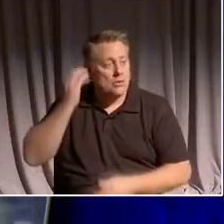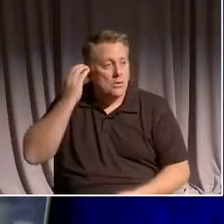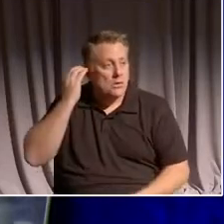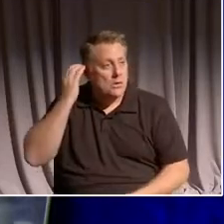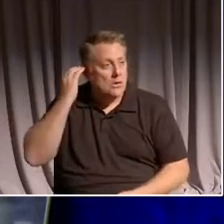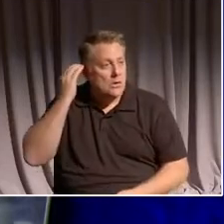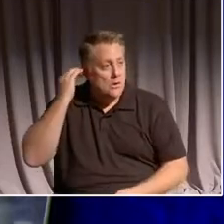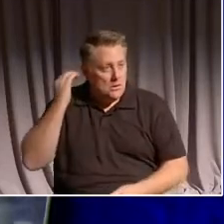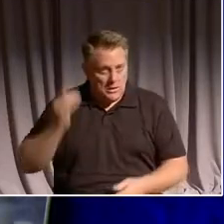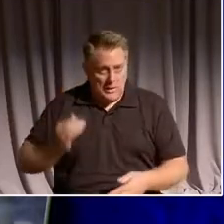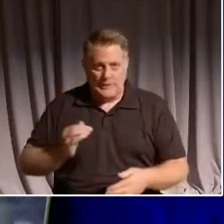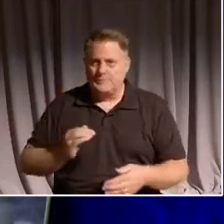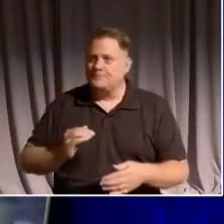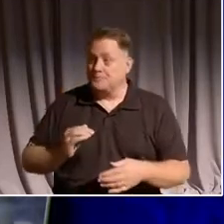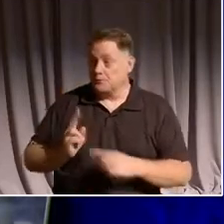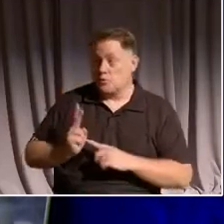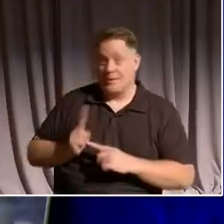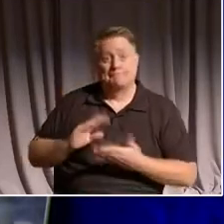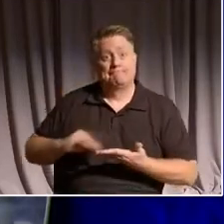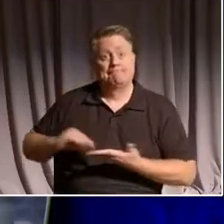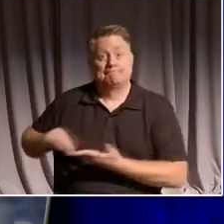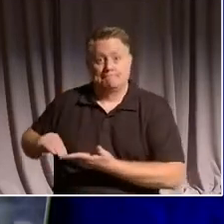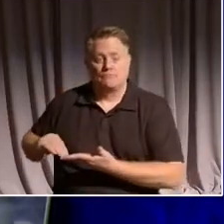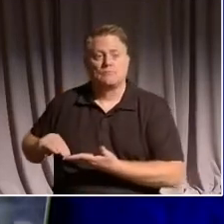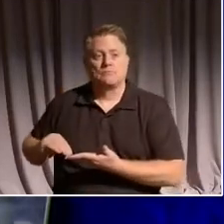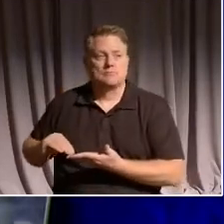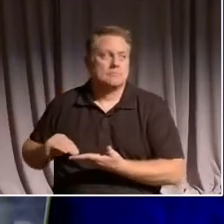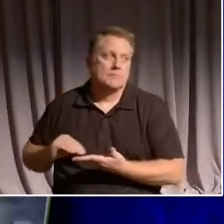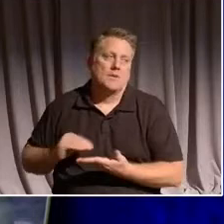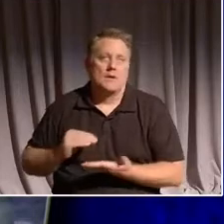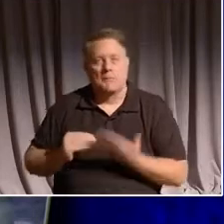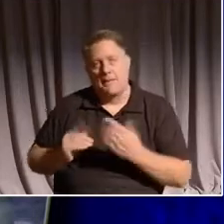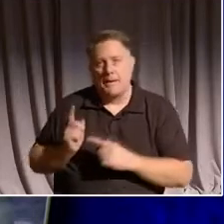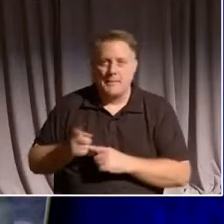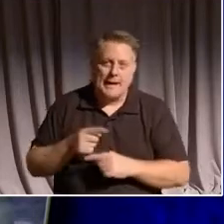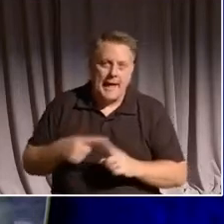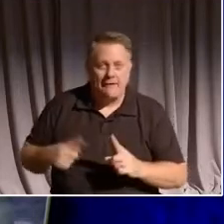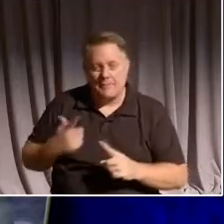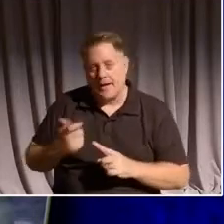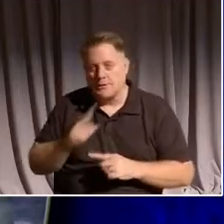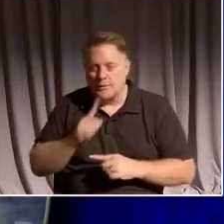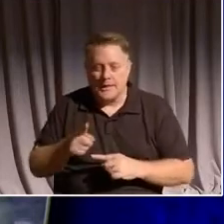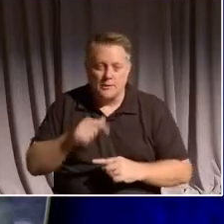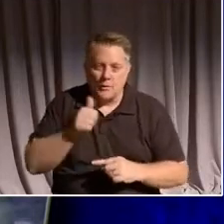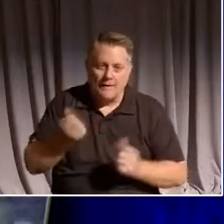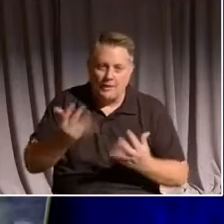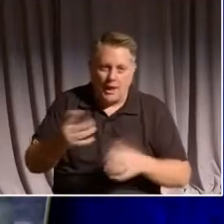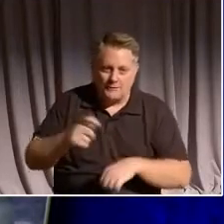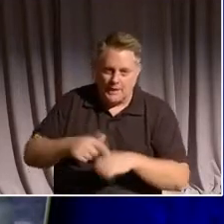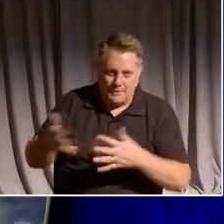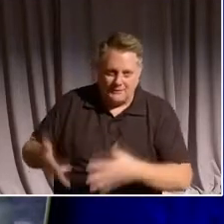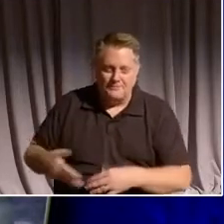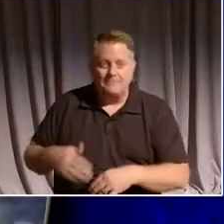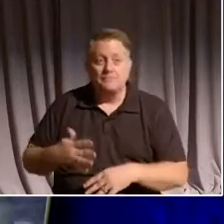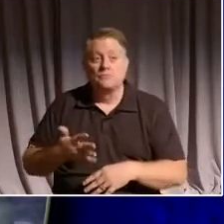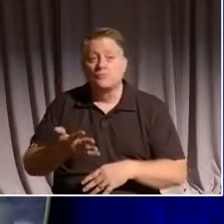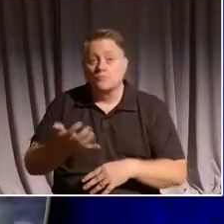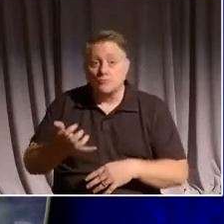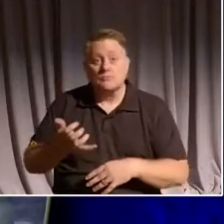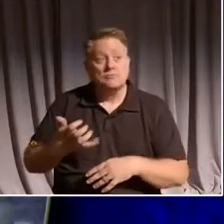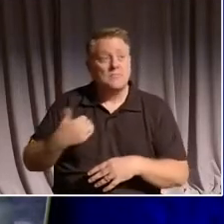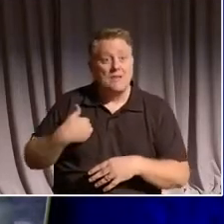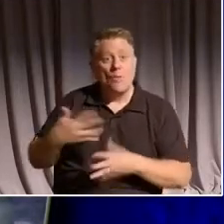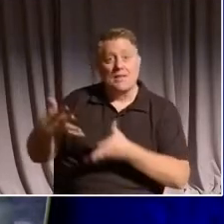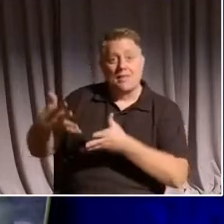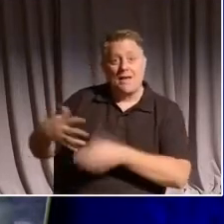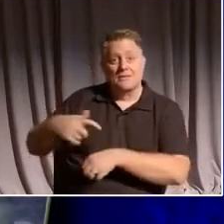And then after 2 minutes, it's probably going to be more like a minute and a half because really we don't have that much time left and we want to spend